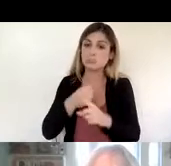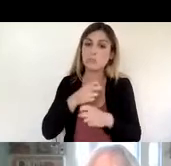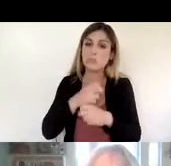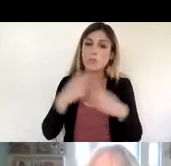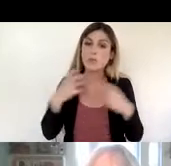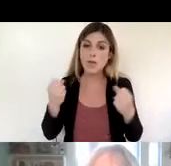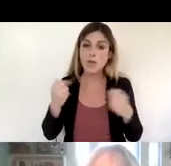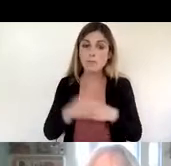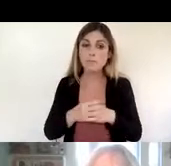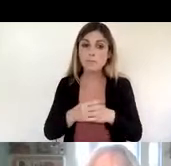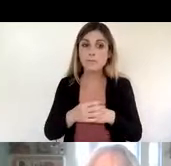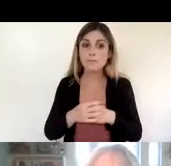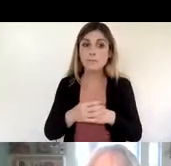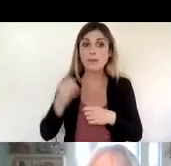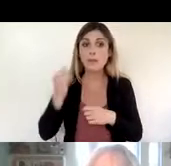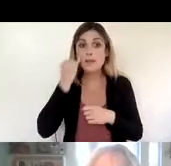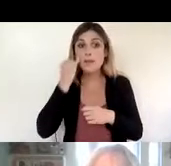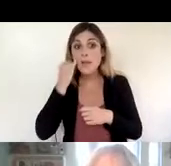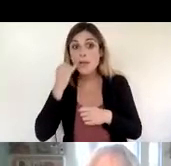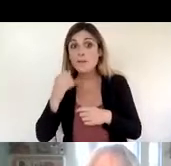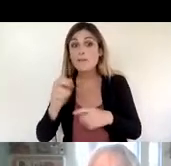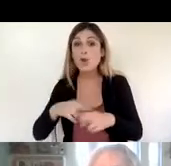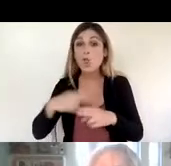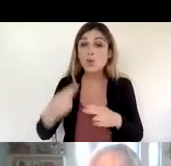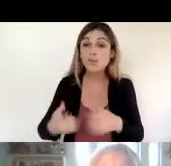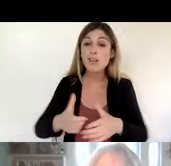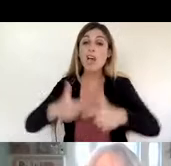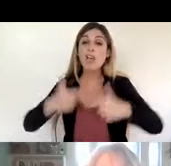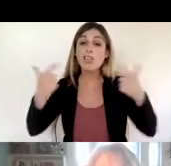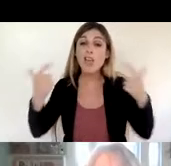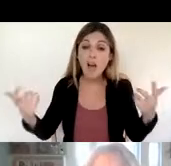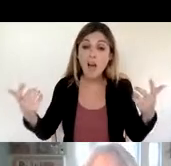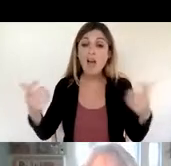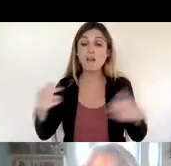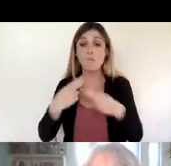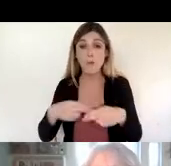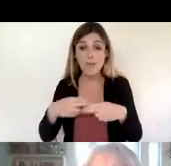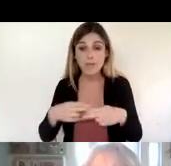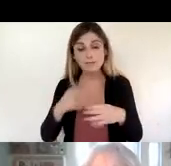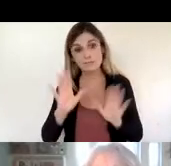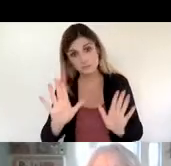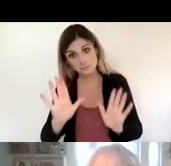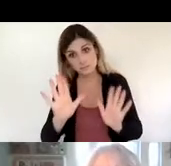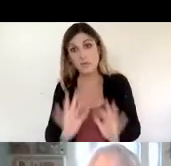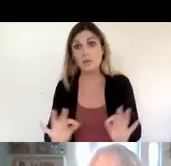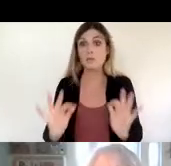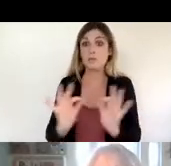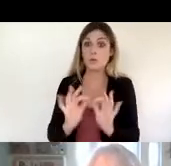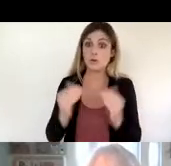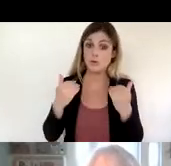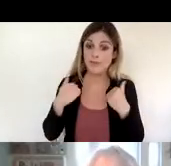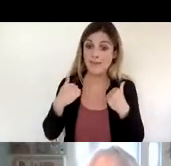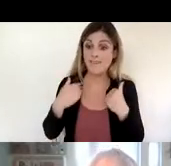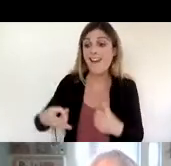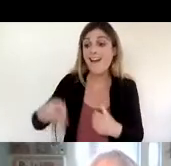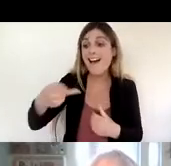you're losing significant amounts of weight, it's really important to make sure that your diet is high in